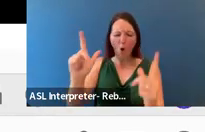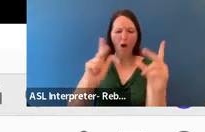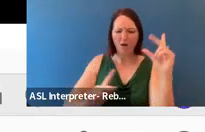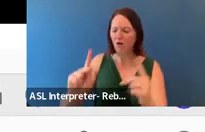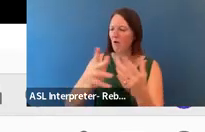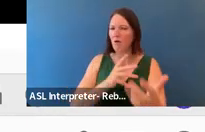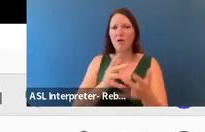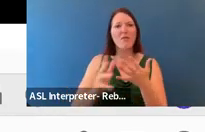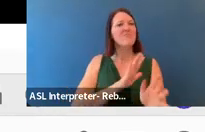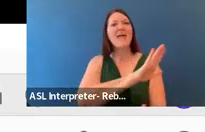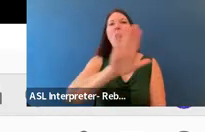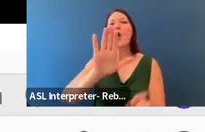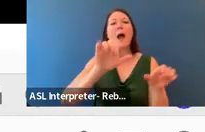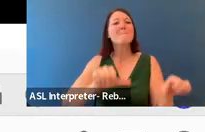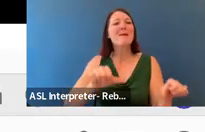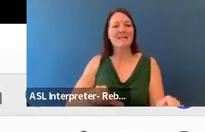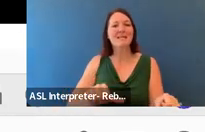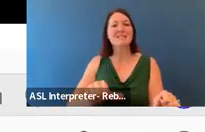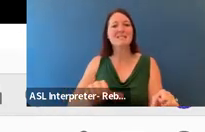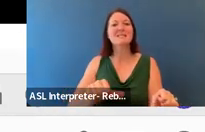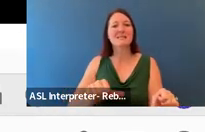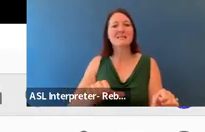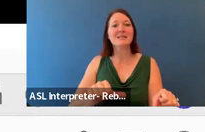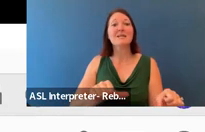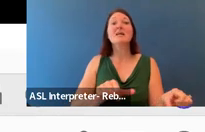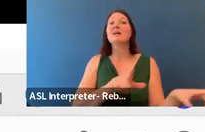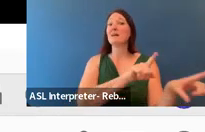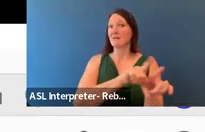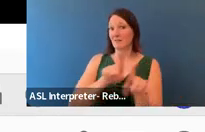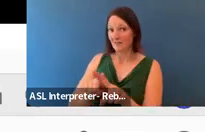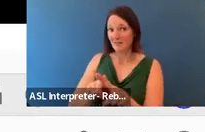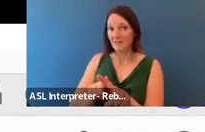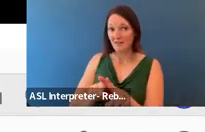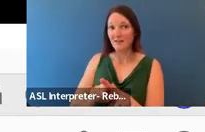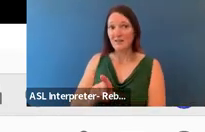of their abilities. And whereas